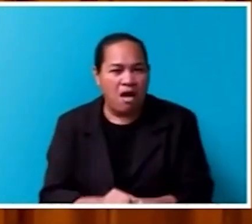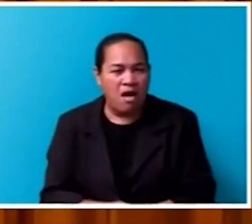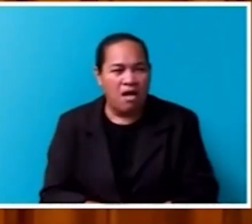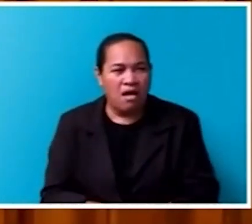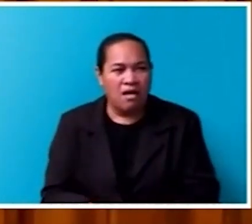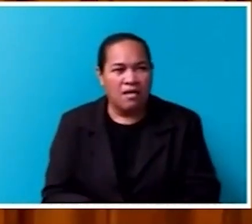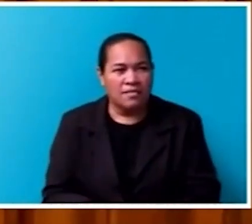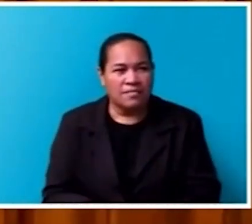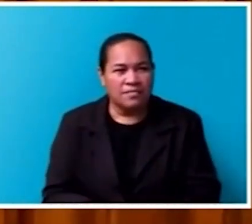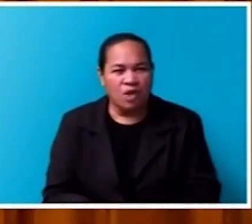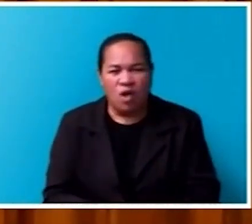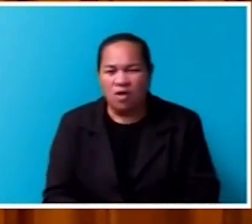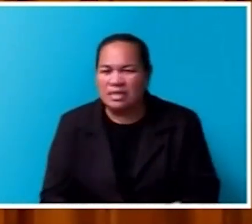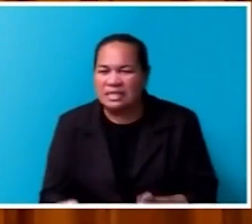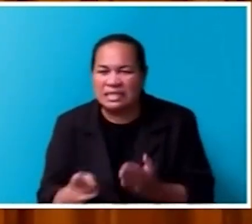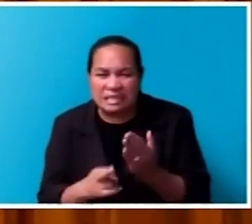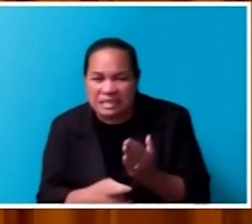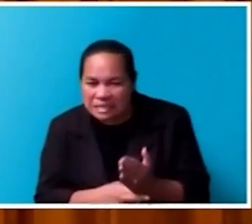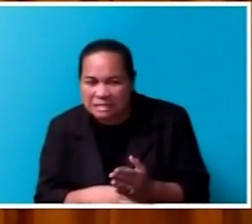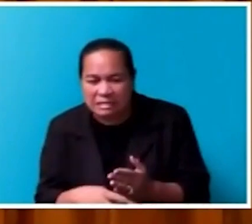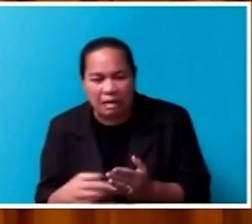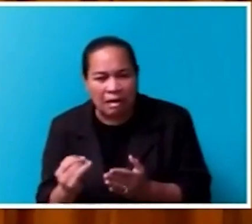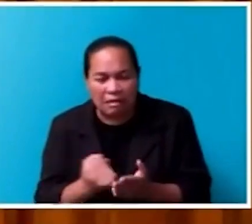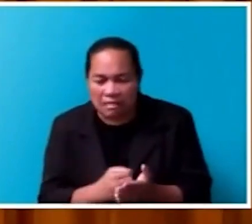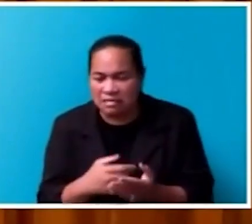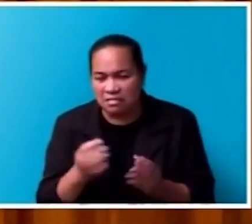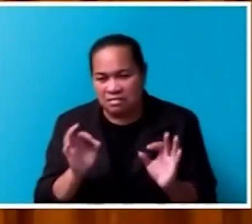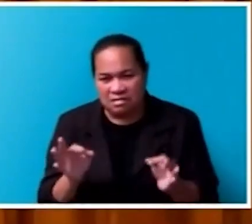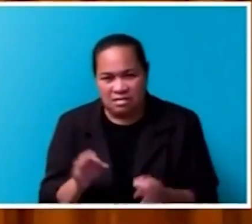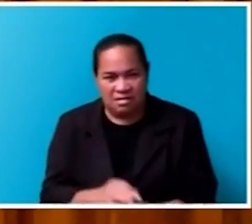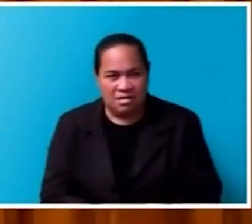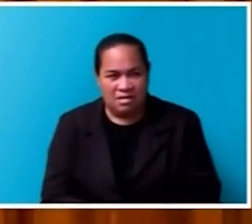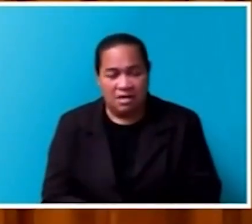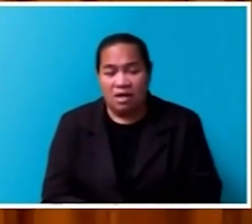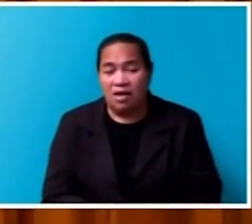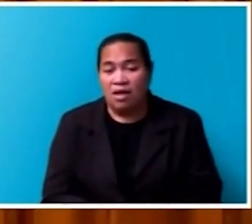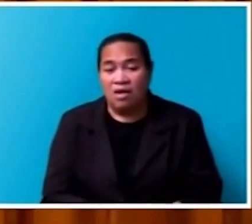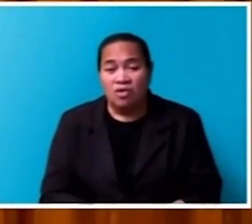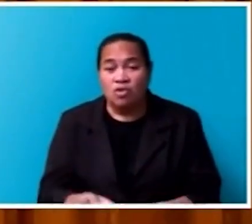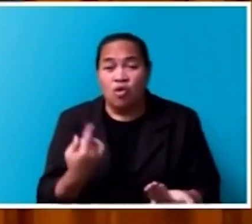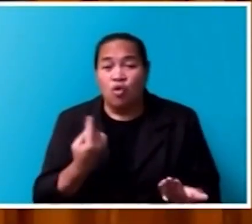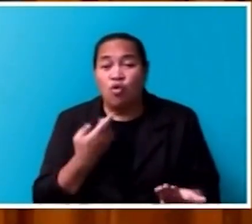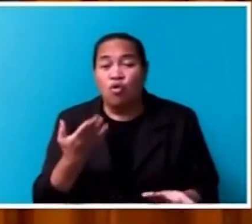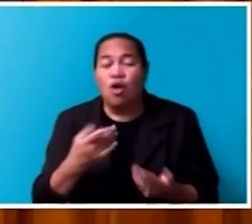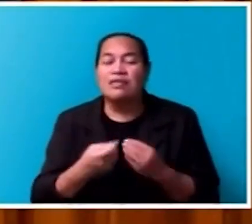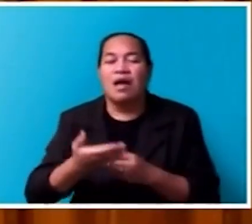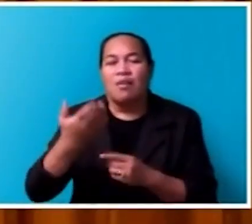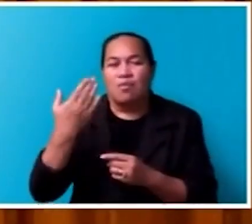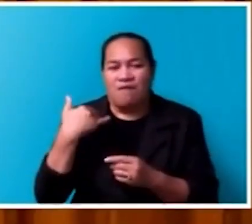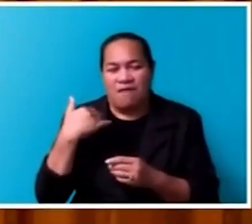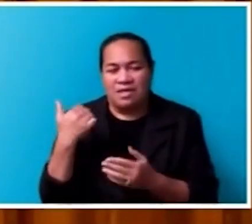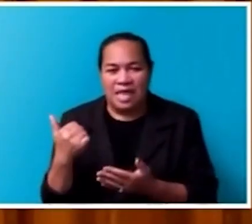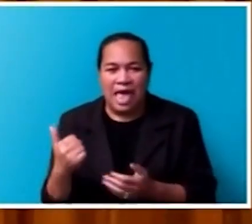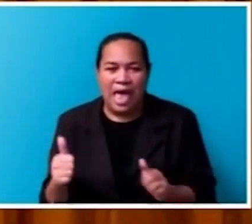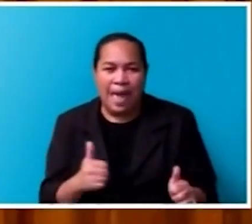including no appropriate reconciliation and supporting documents. So this was done by the previous administration.